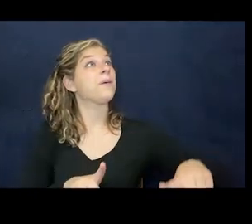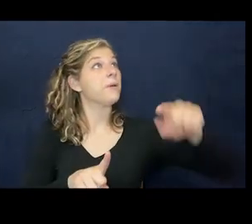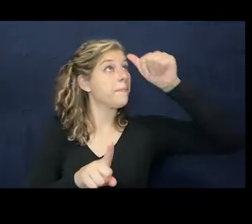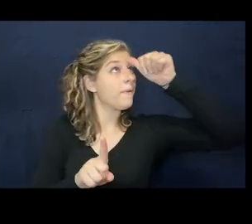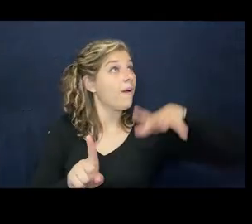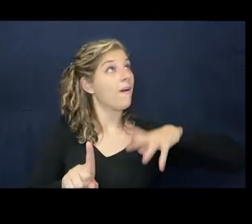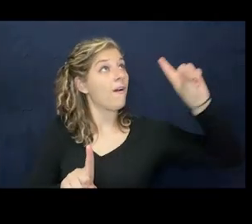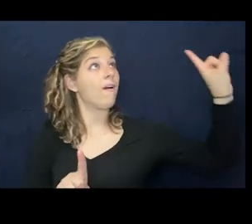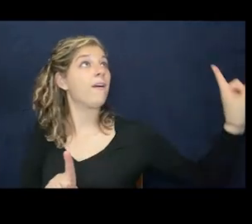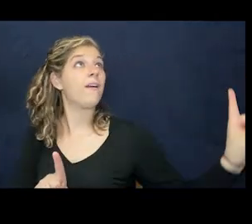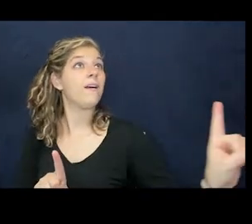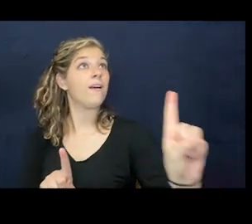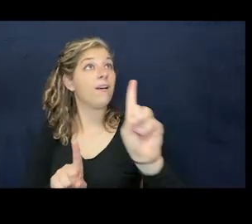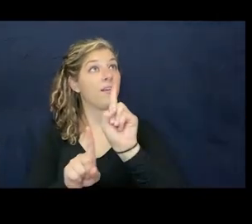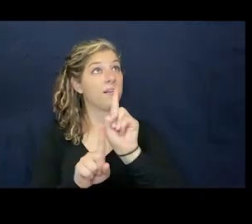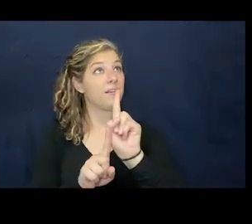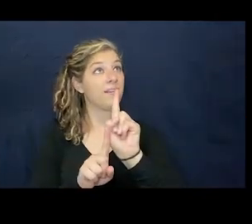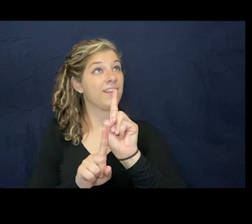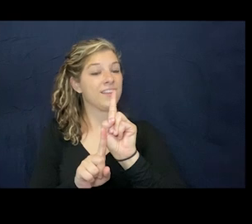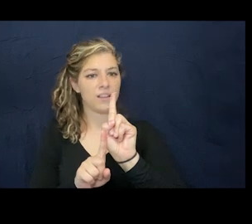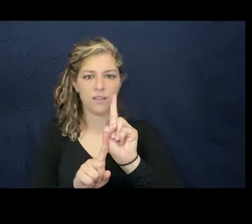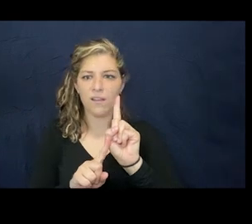Till the signal rings his